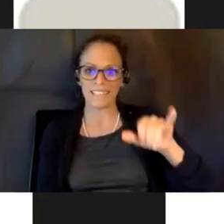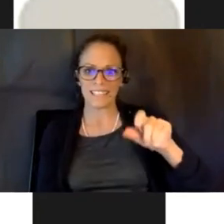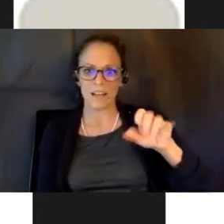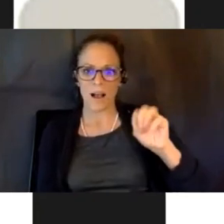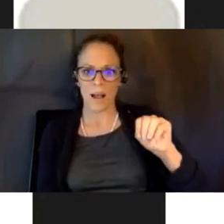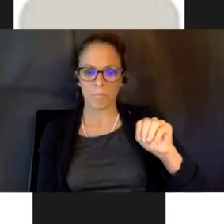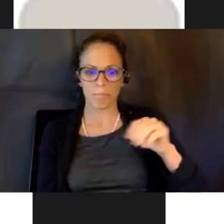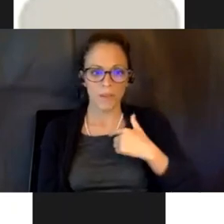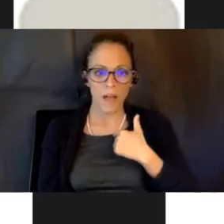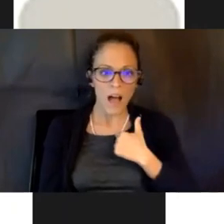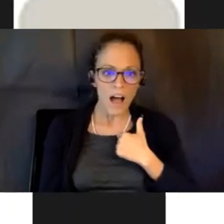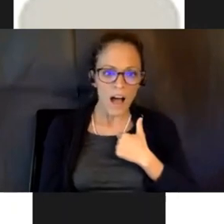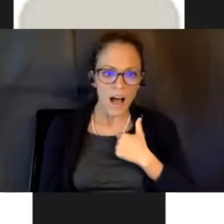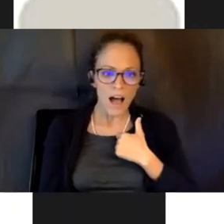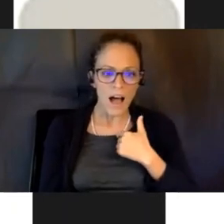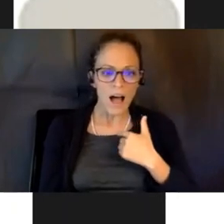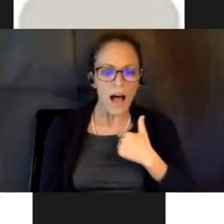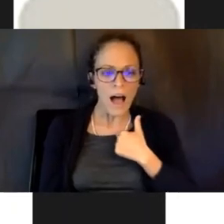So anyways.